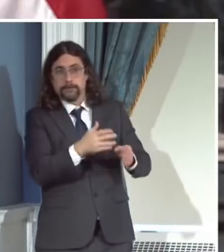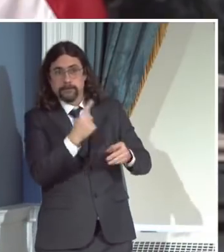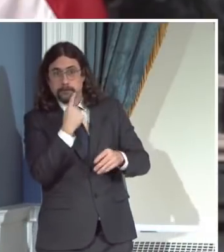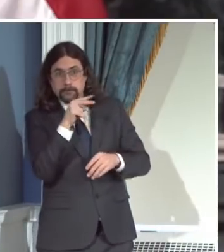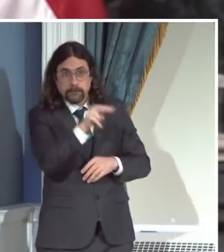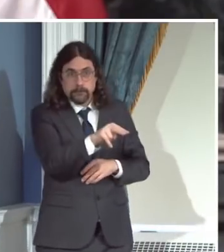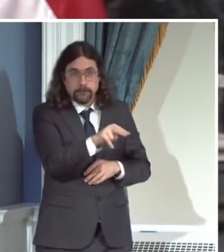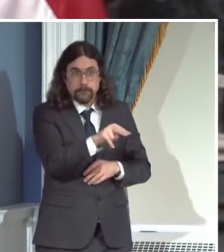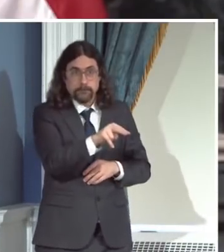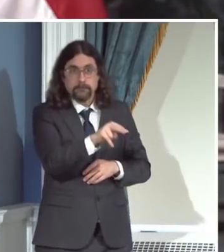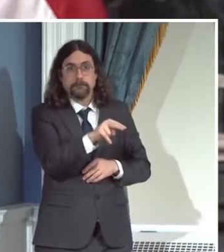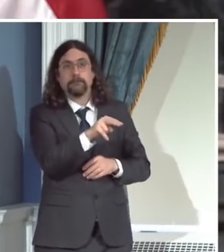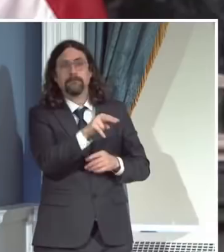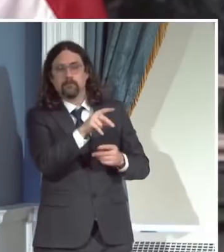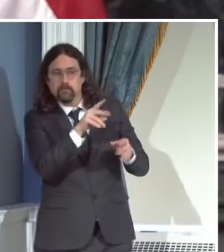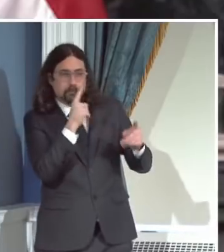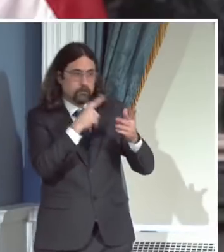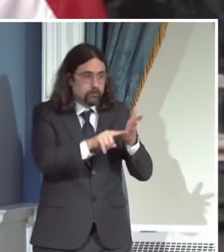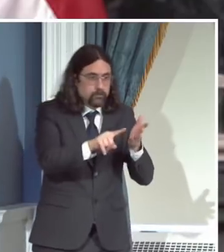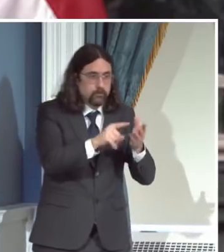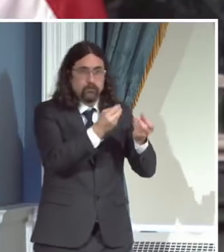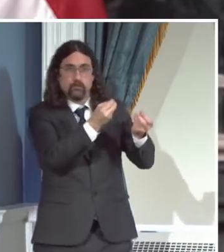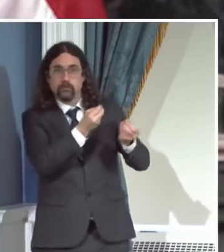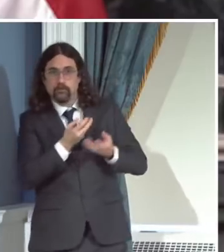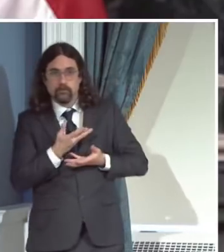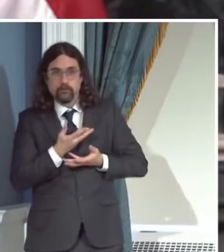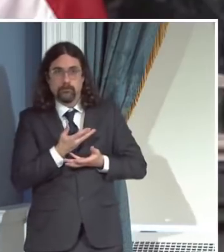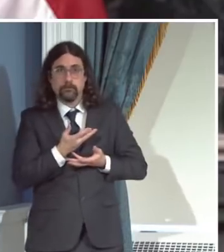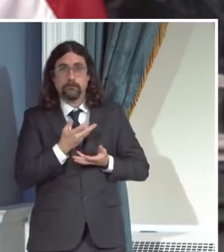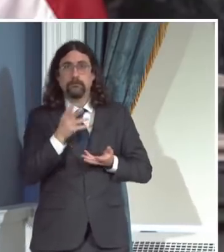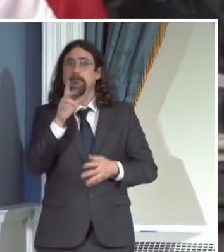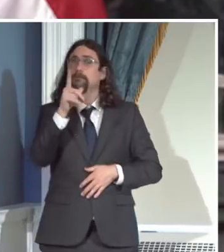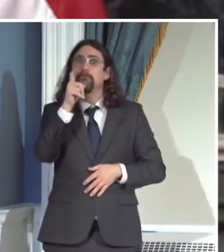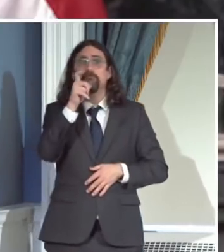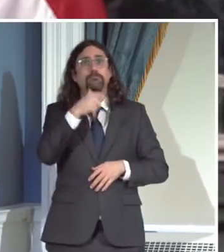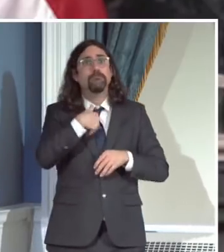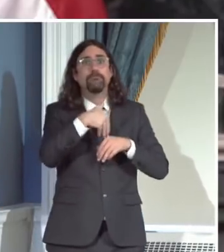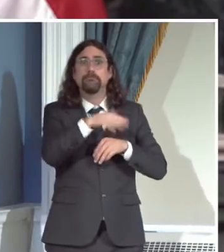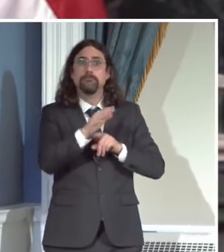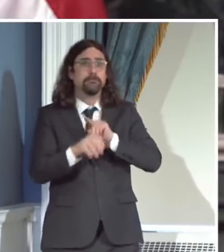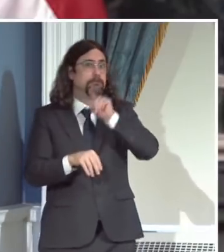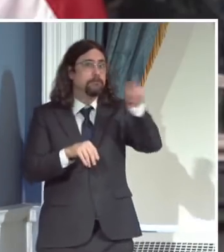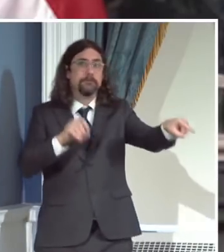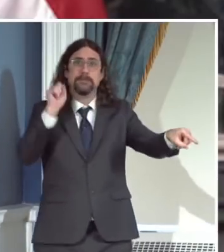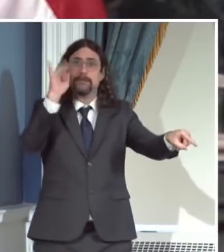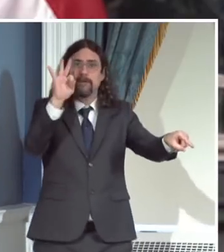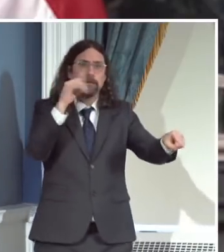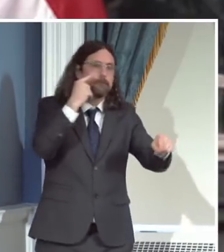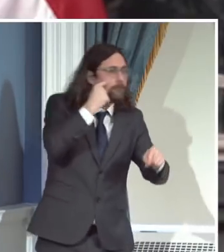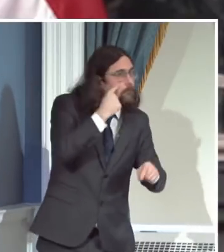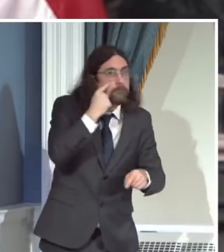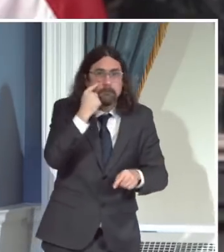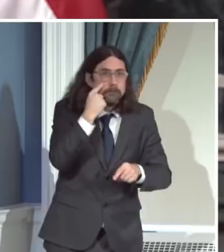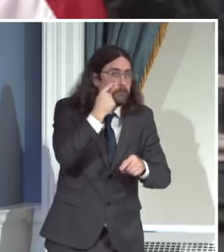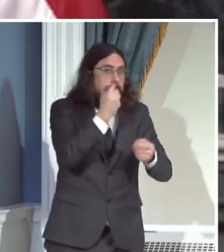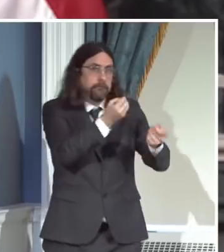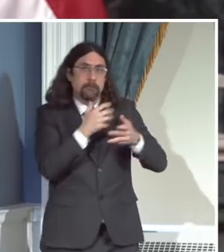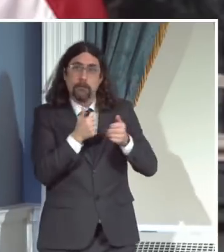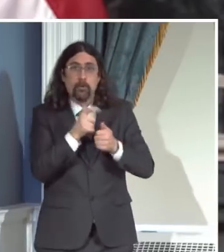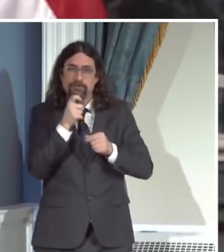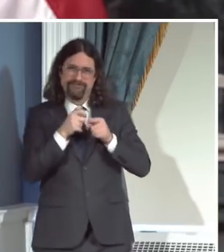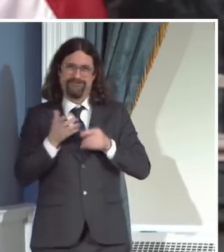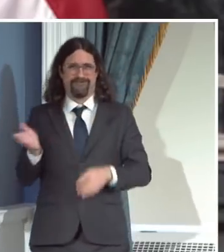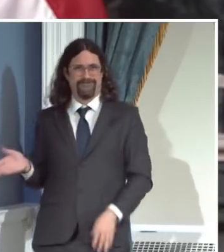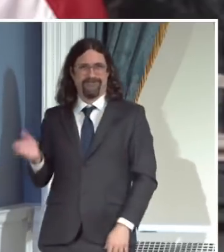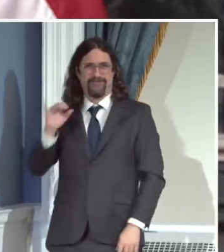police commissioner, Jimmy O'Neill, who has been based in recent months in San Francisco working for Visa. And not just